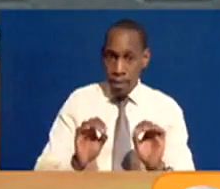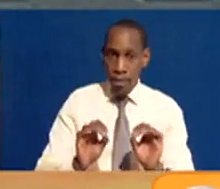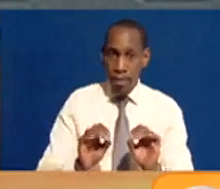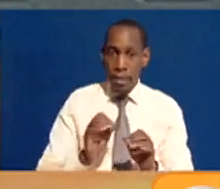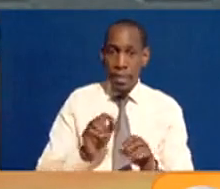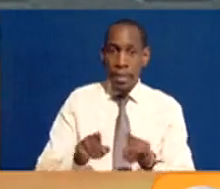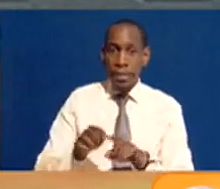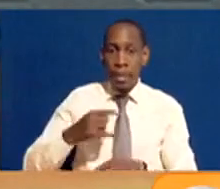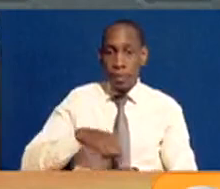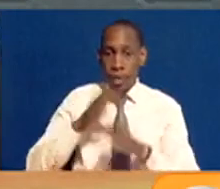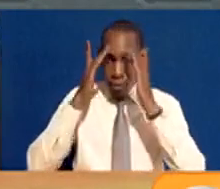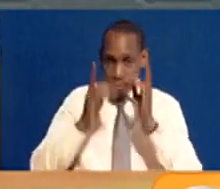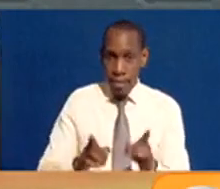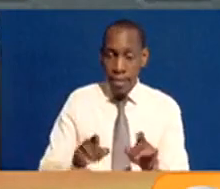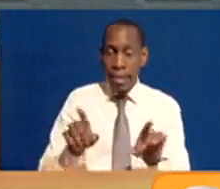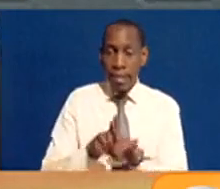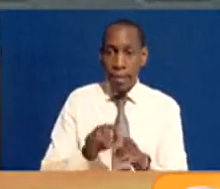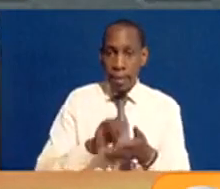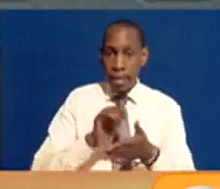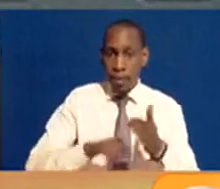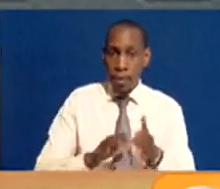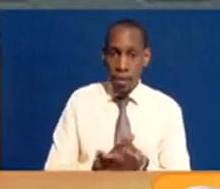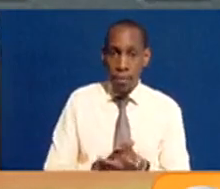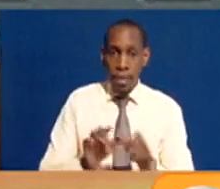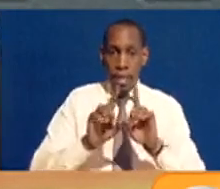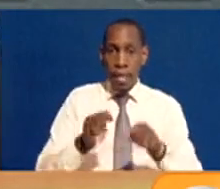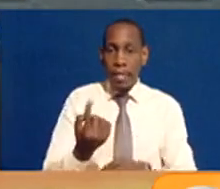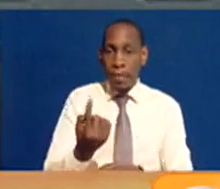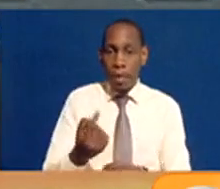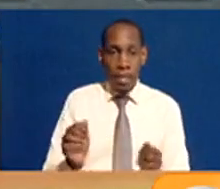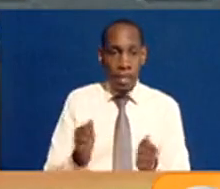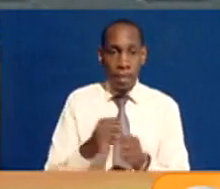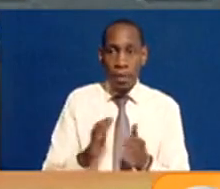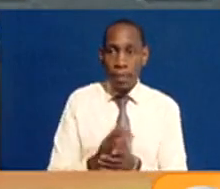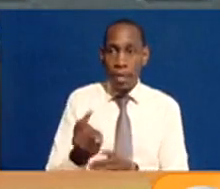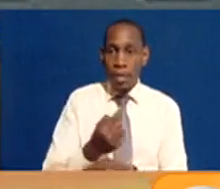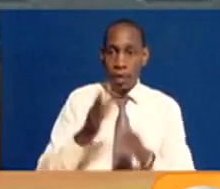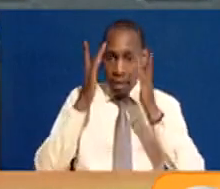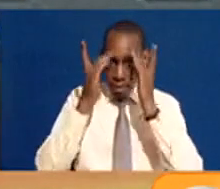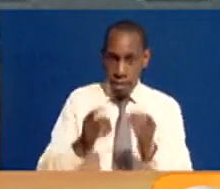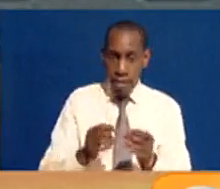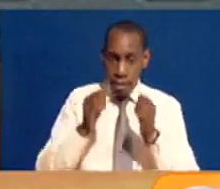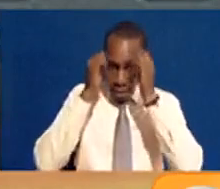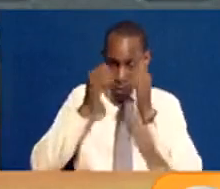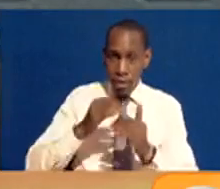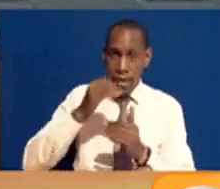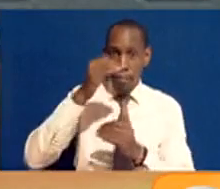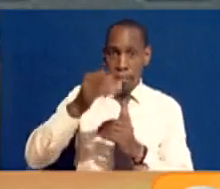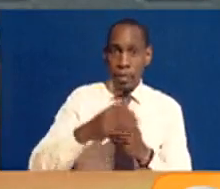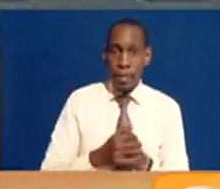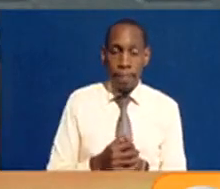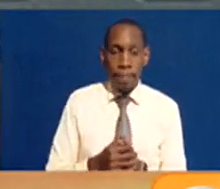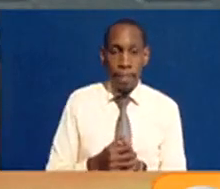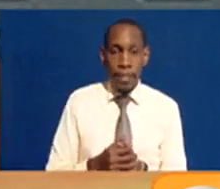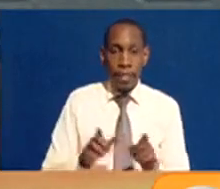have decided, and we have, that one major exam will not be the only determinant of a learner's future,